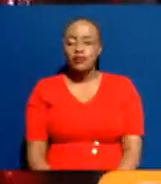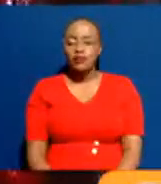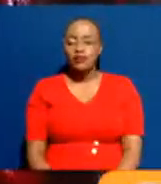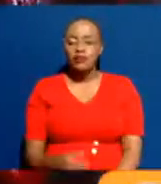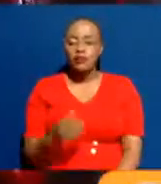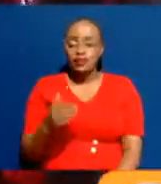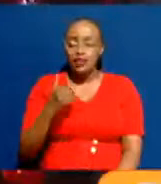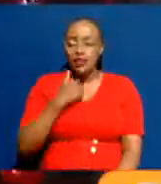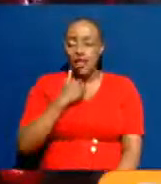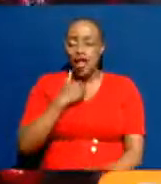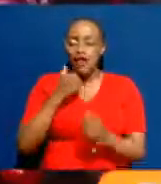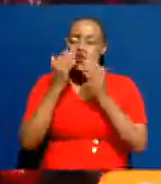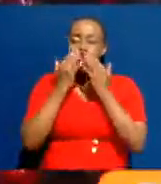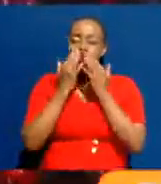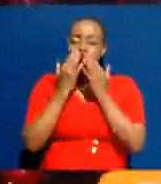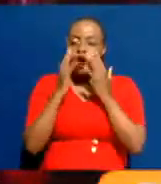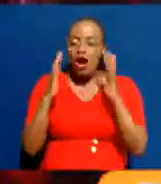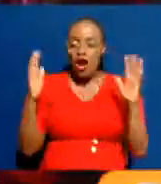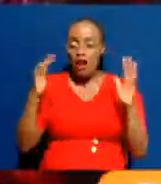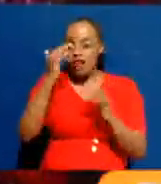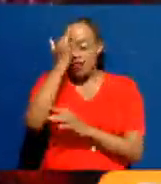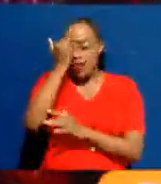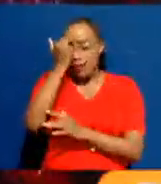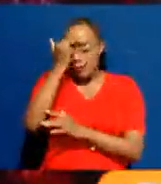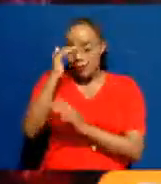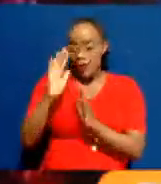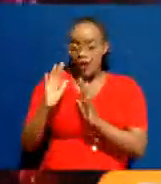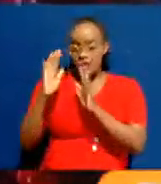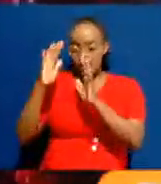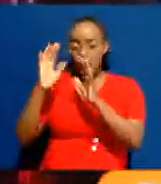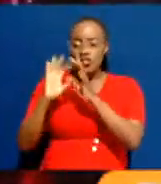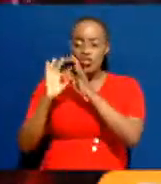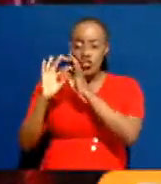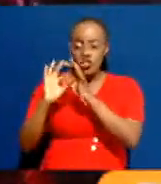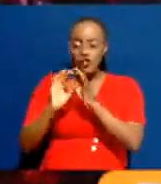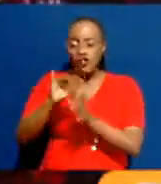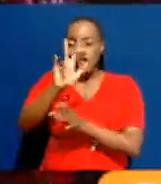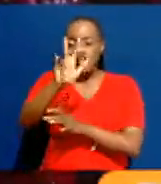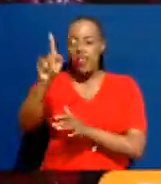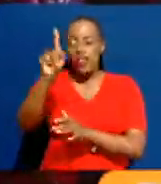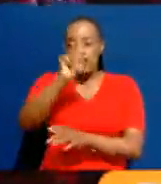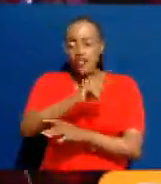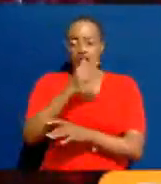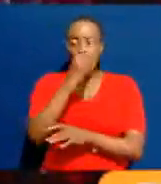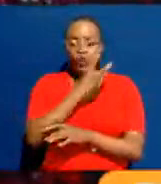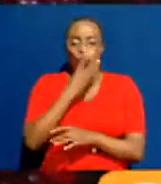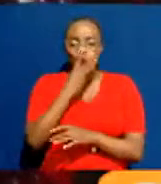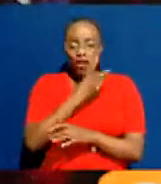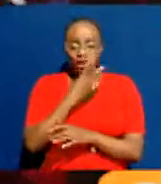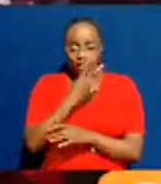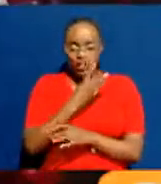Pomp and color characterized the Maa Cultural Festival on its third day, Wednesday.